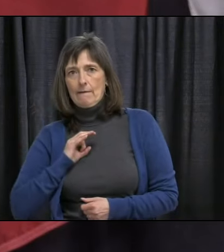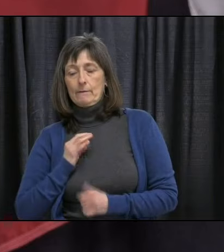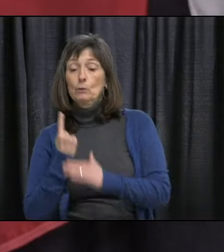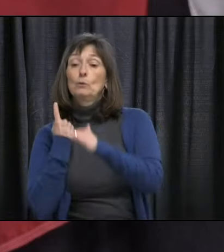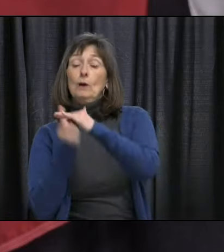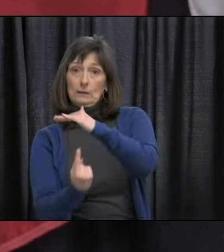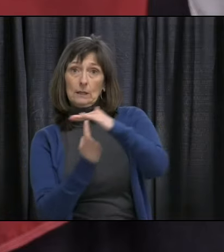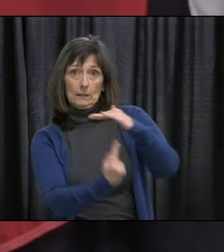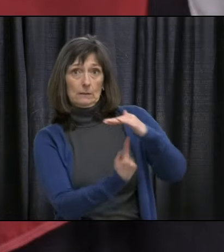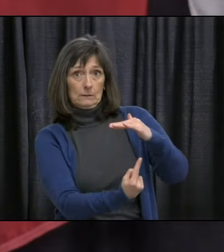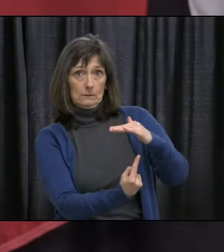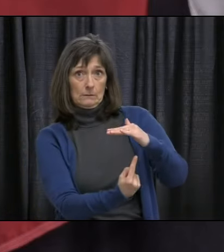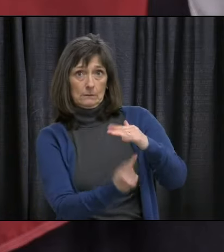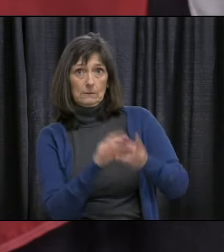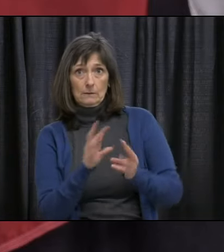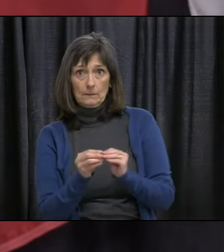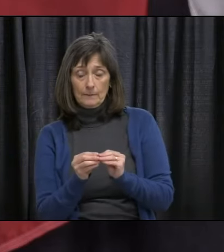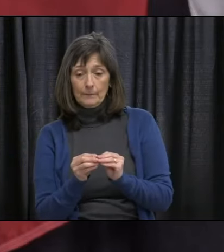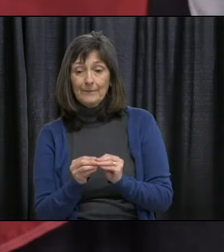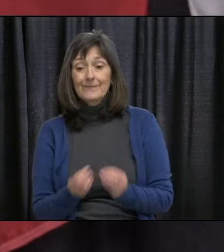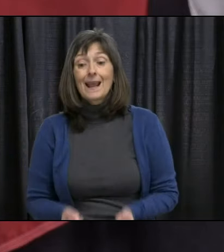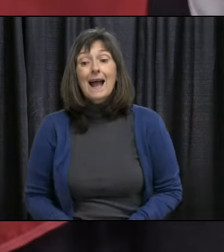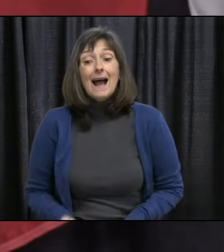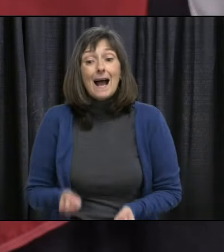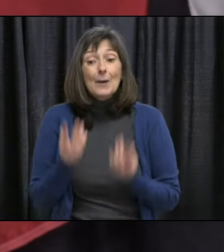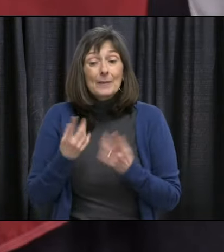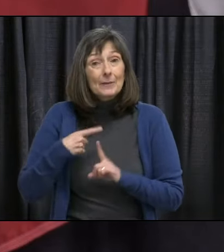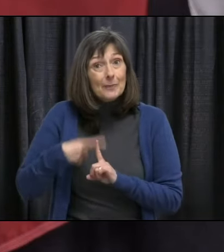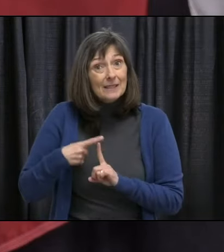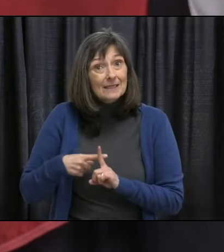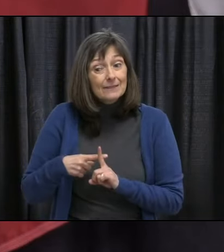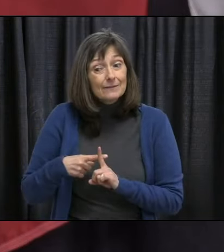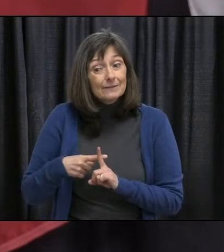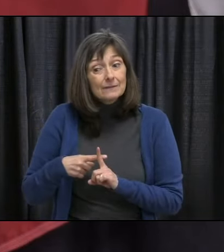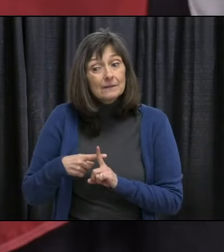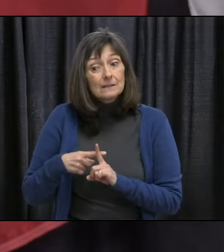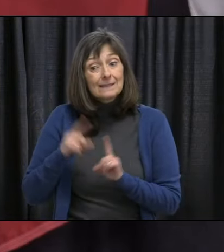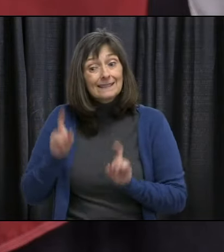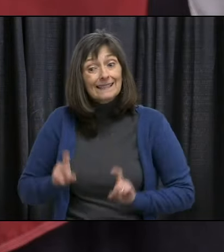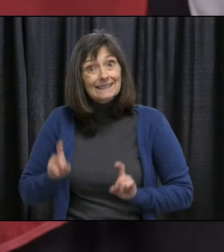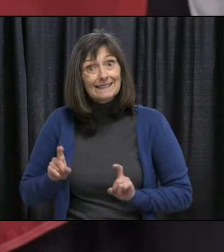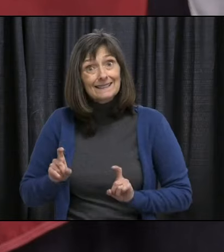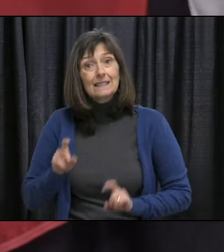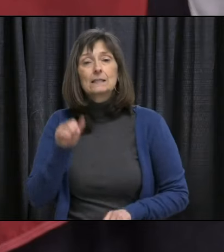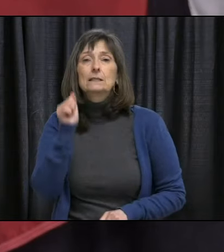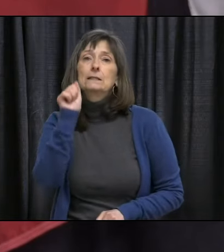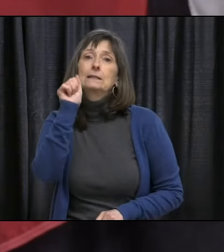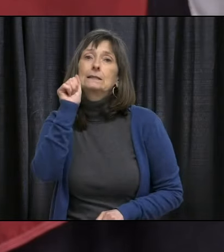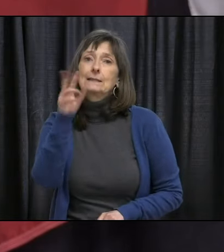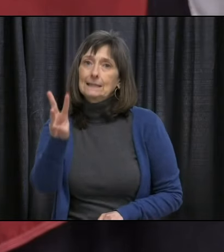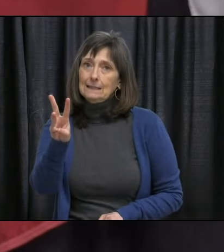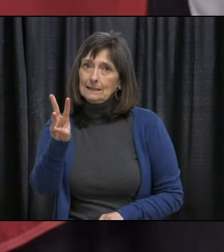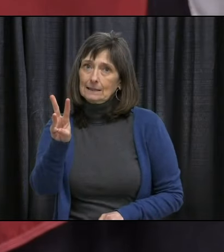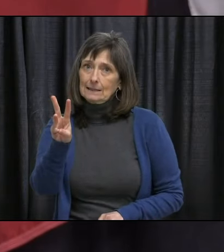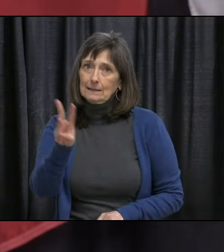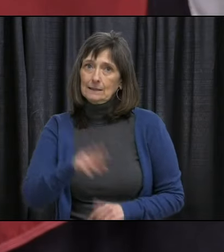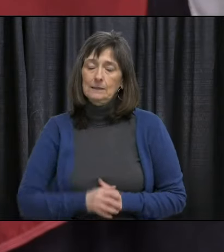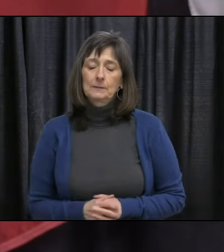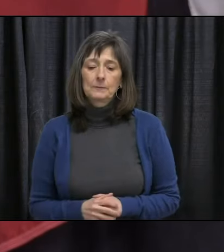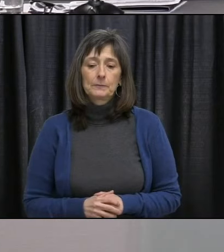self-isolating. And the number of them that would have tested positive would have been 16. Thank you.